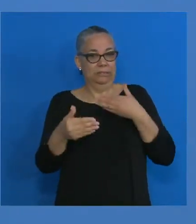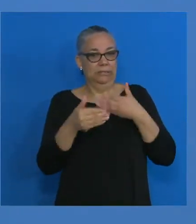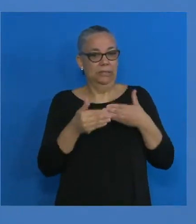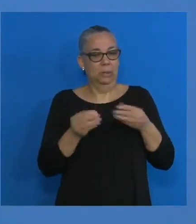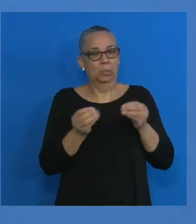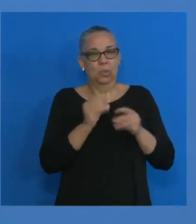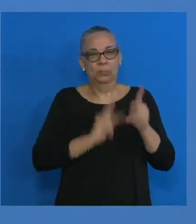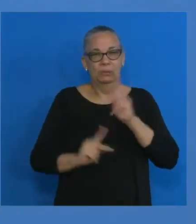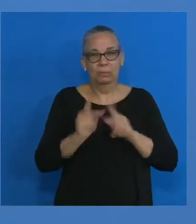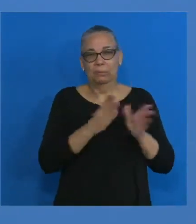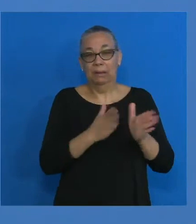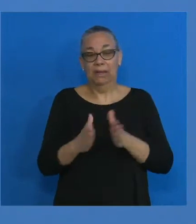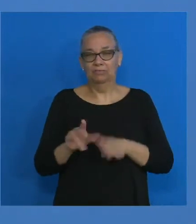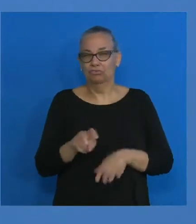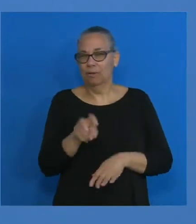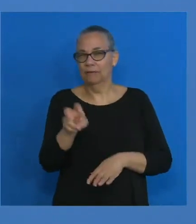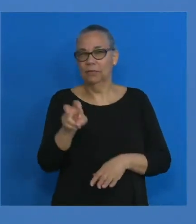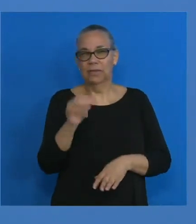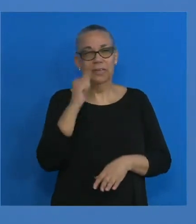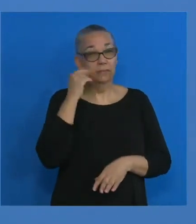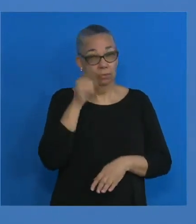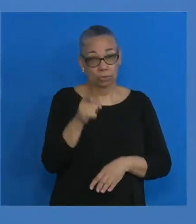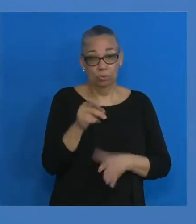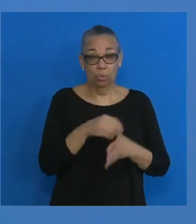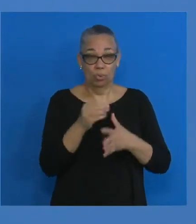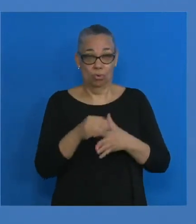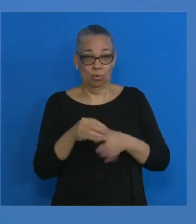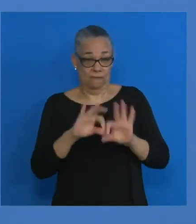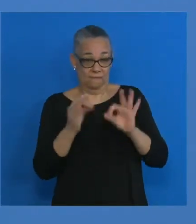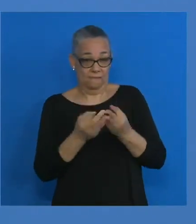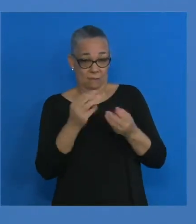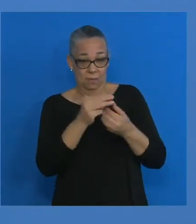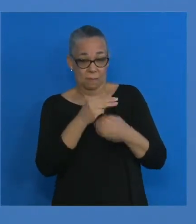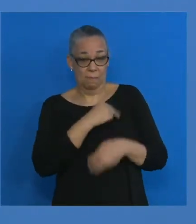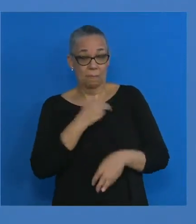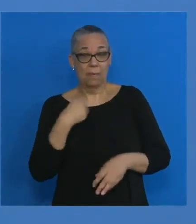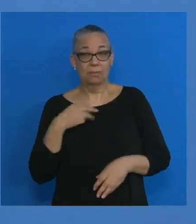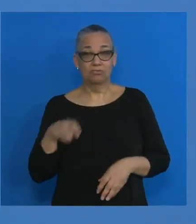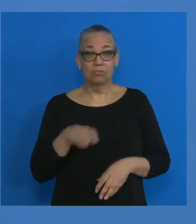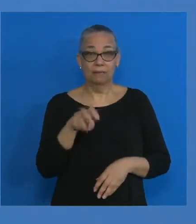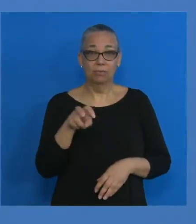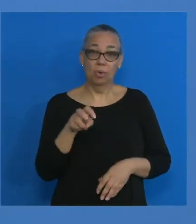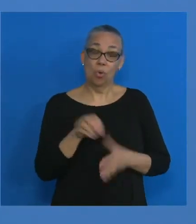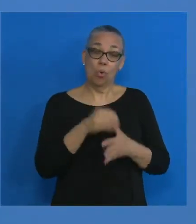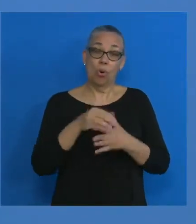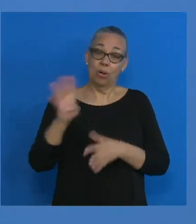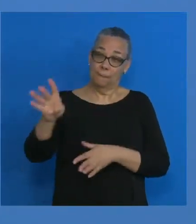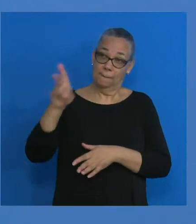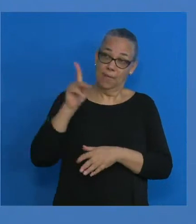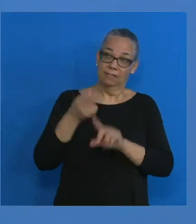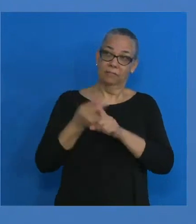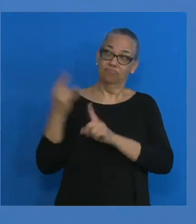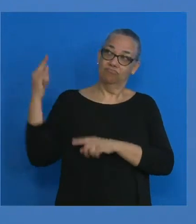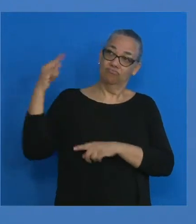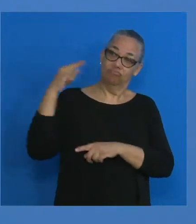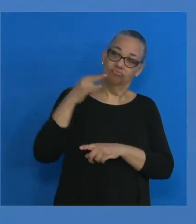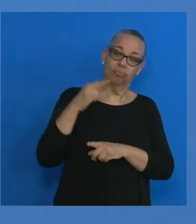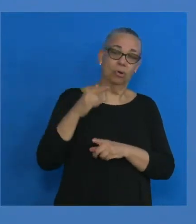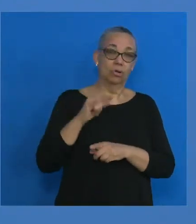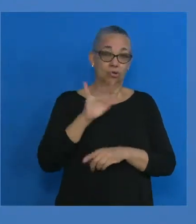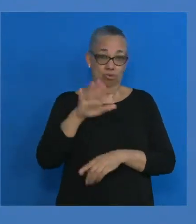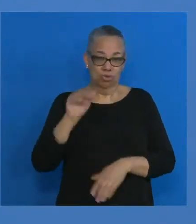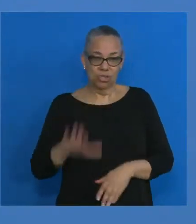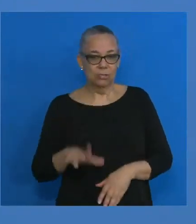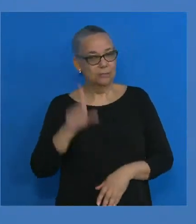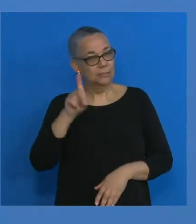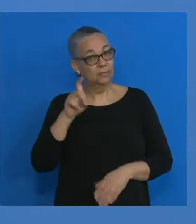if you or anyone in your household travels, including family members or guests returning from overseas, your child will need to observe the current